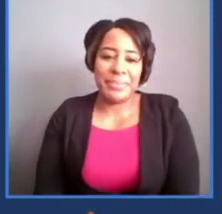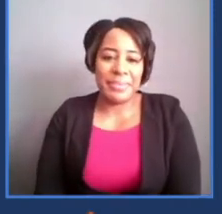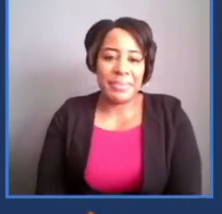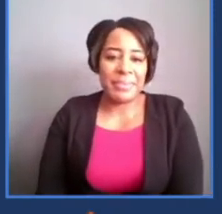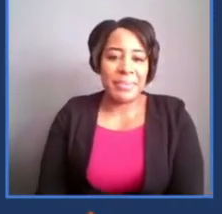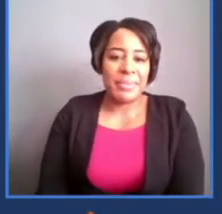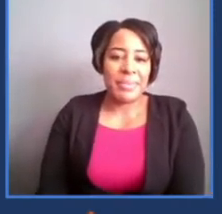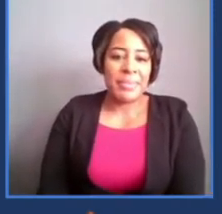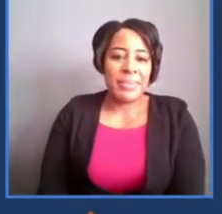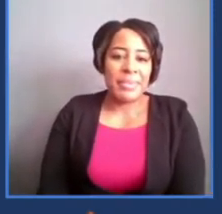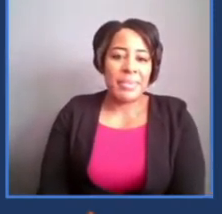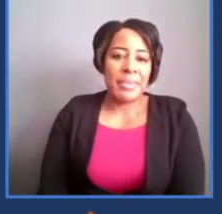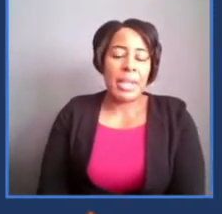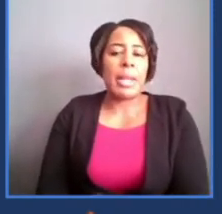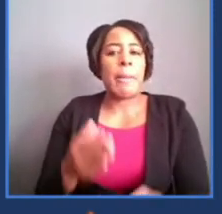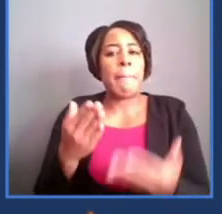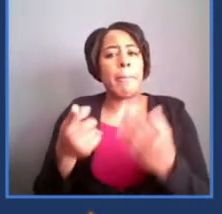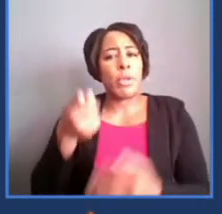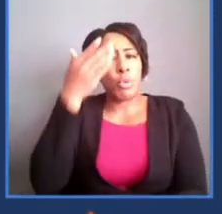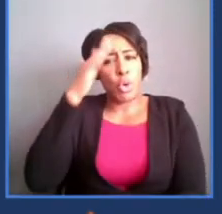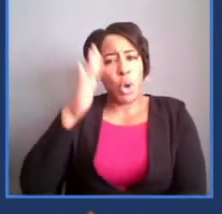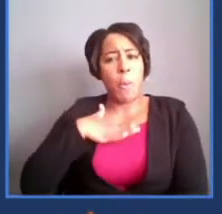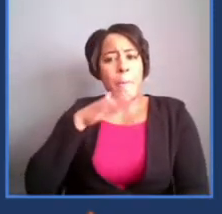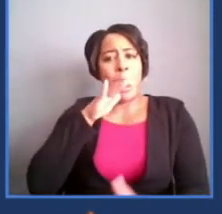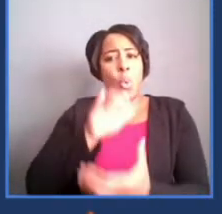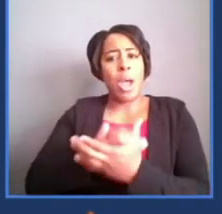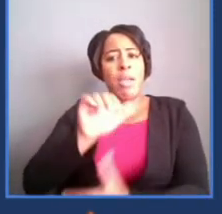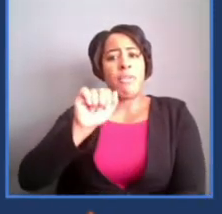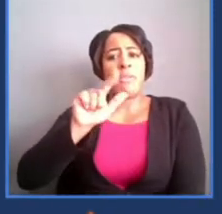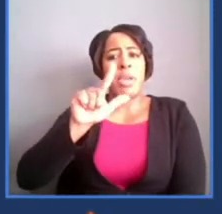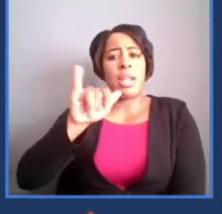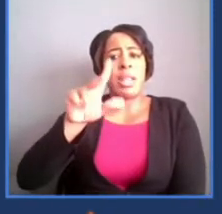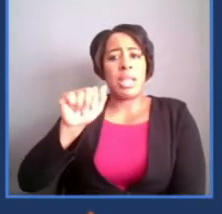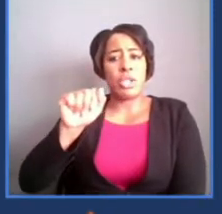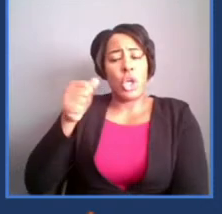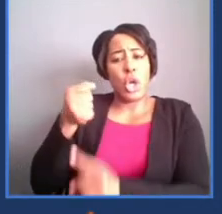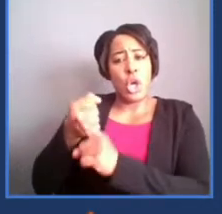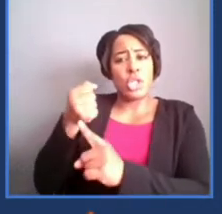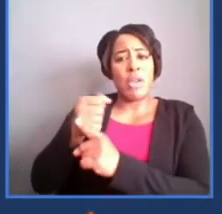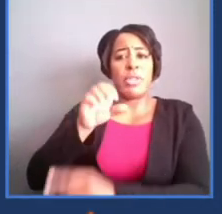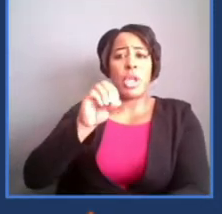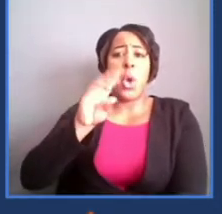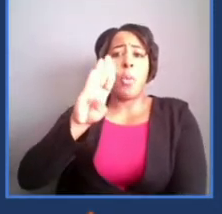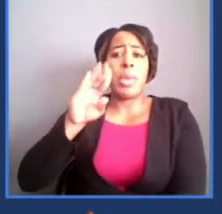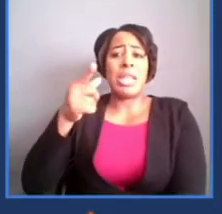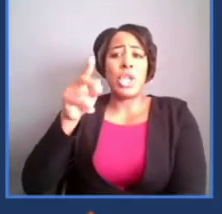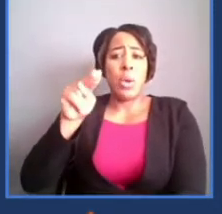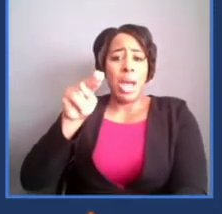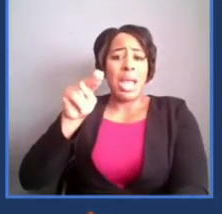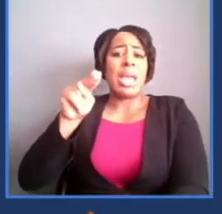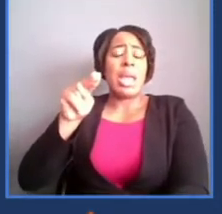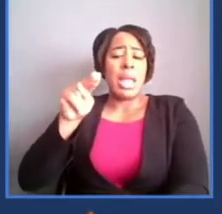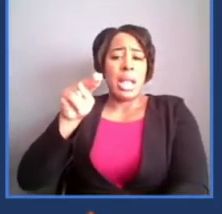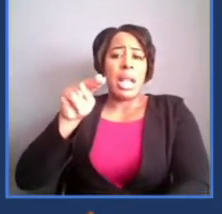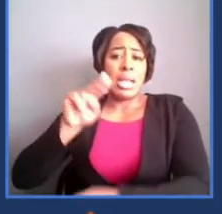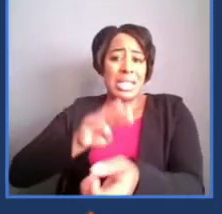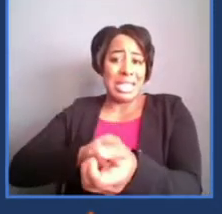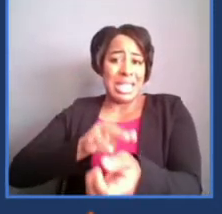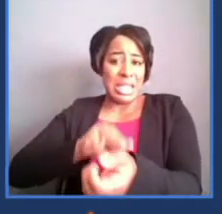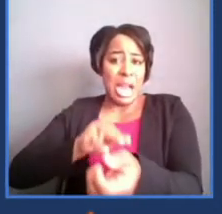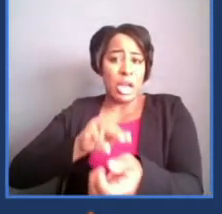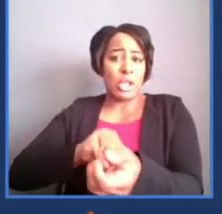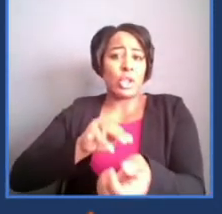Y'all may not know this, but my wife Alicia works as an OBGYN doctor at Grady Hospital in labor and delivery right here in